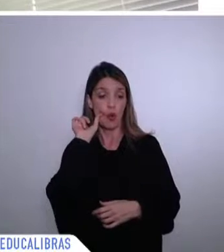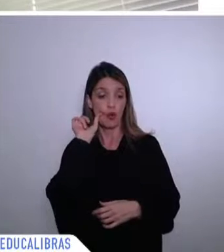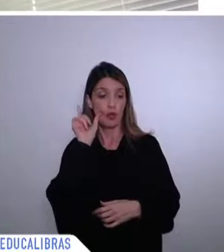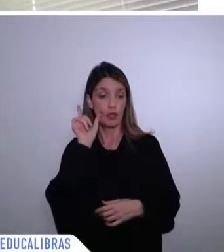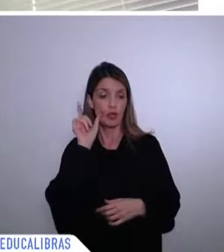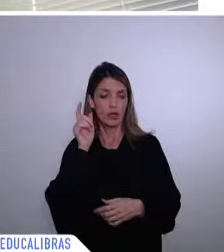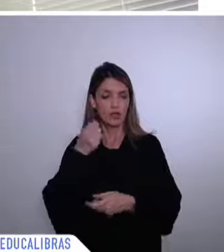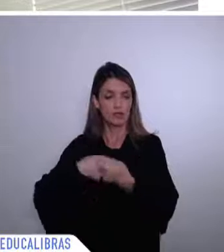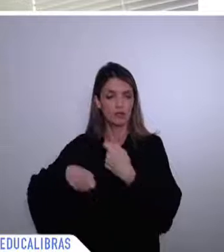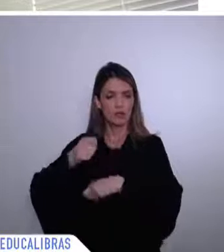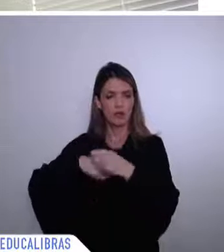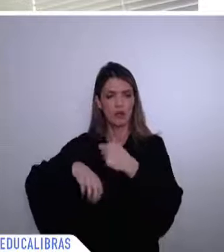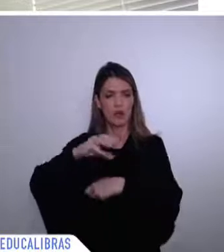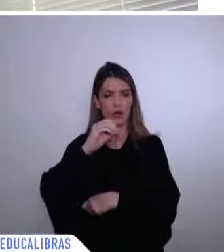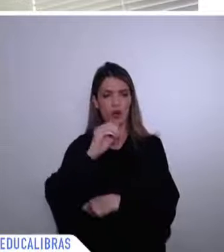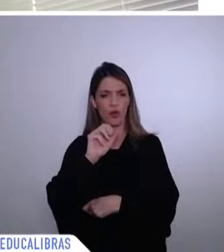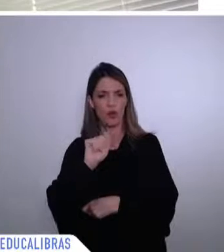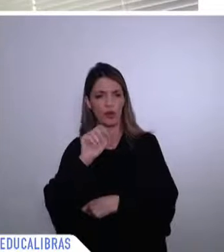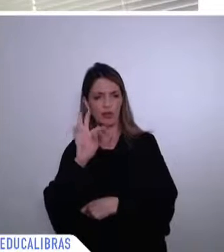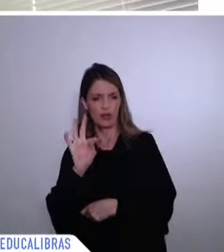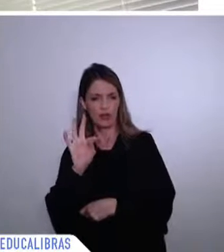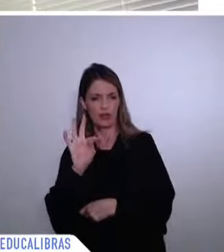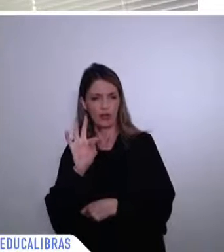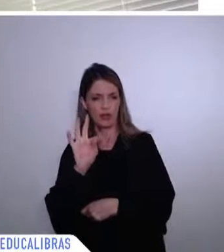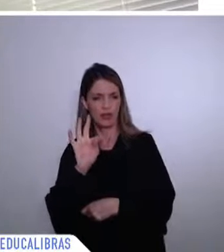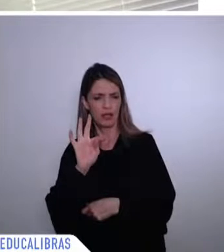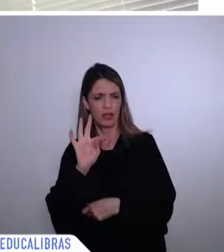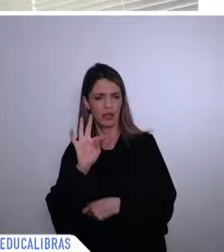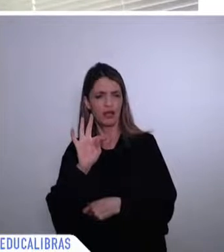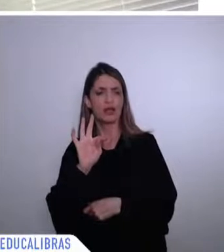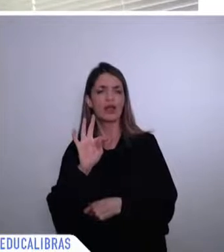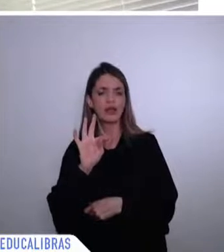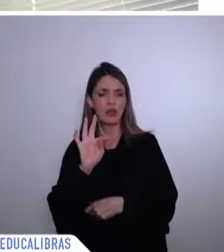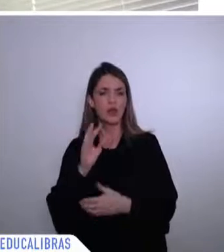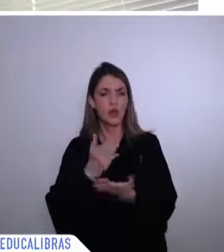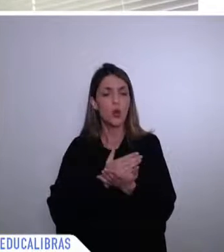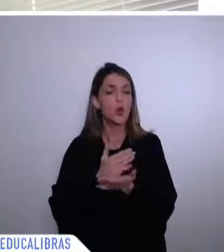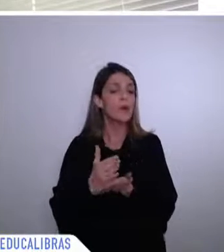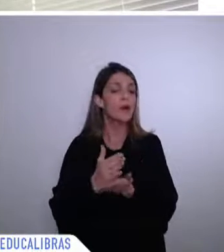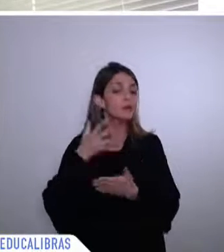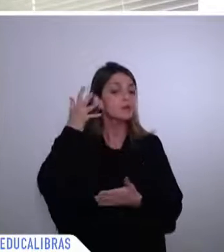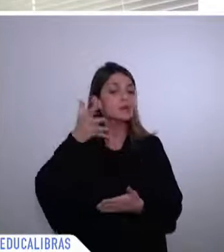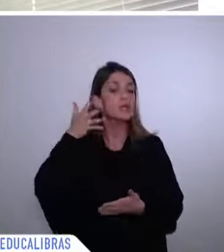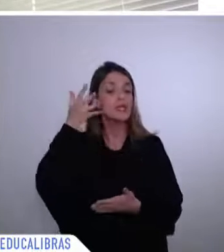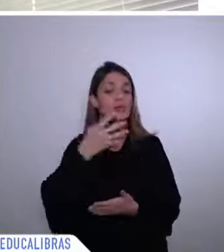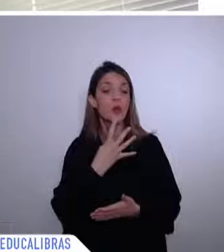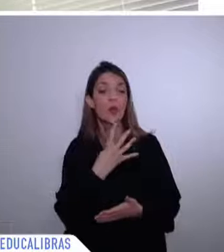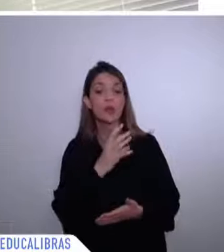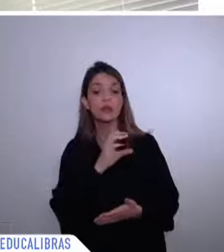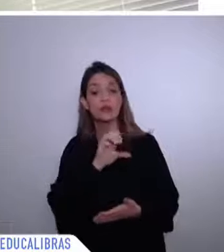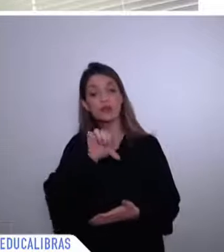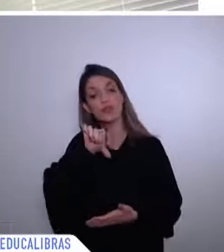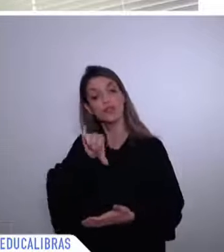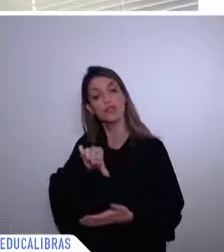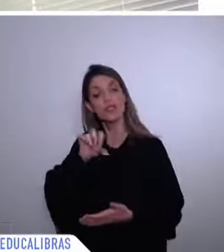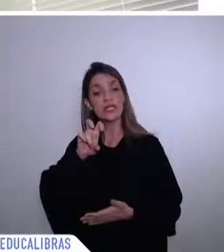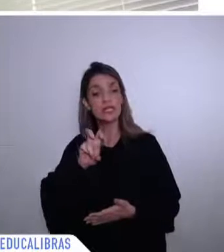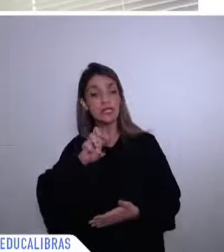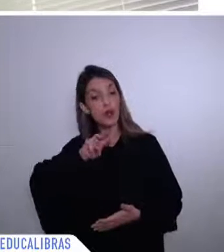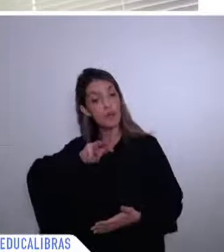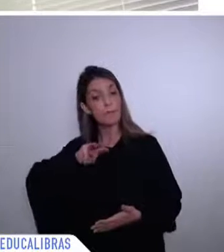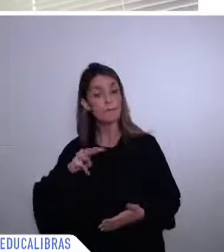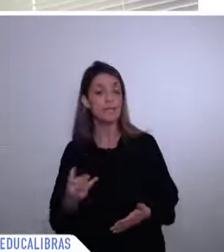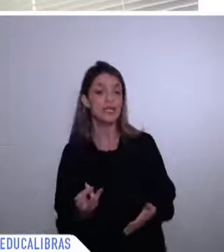we had back in the day. So the ILO had an event, and the head of the